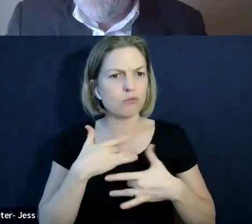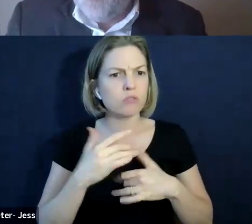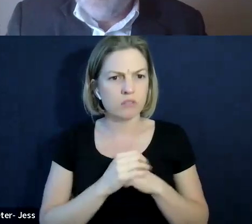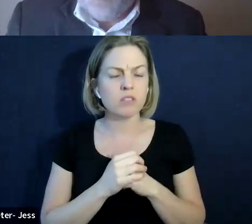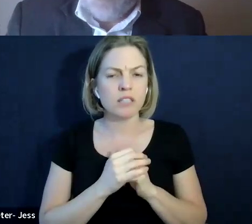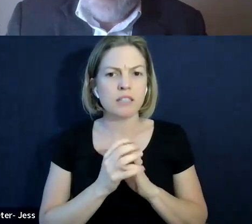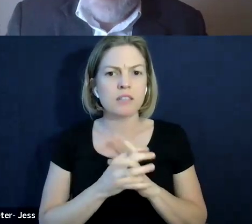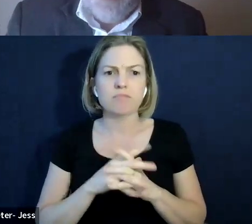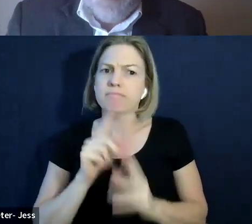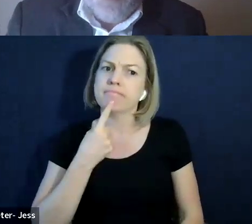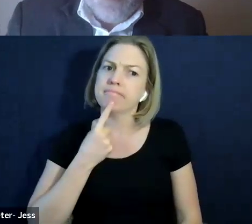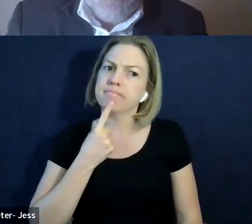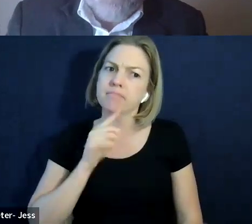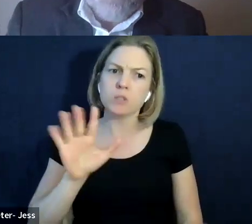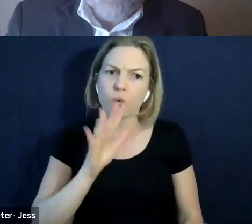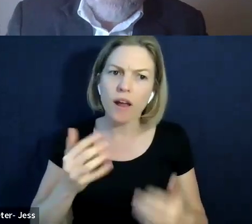take very seriously.